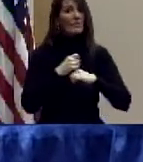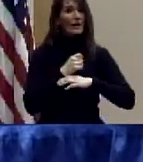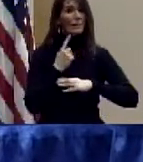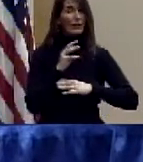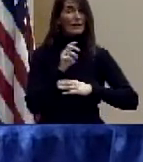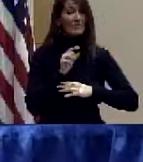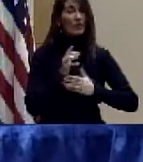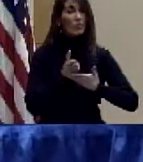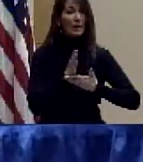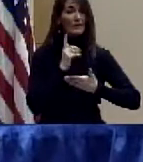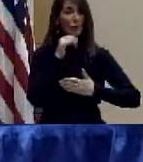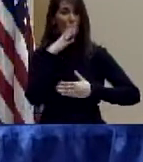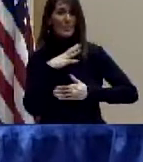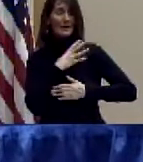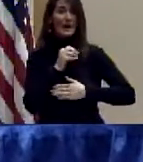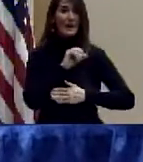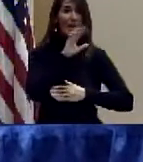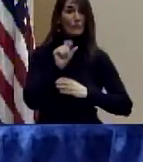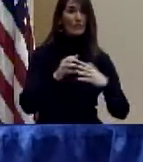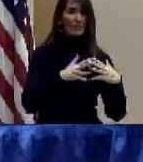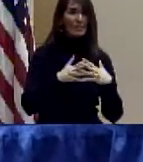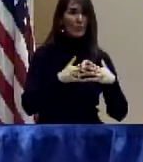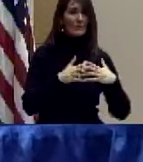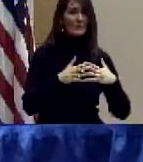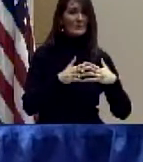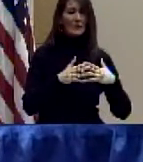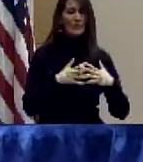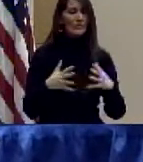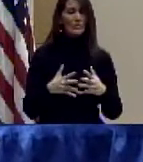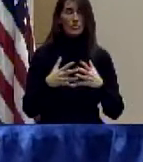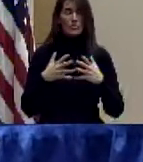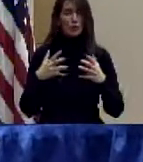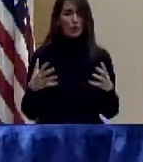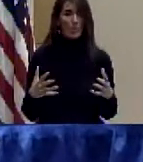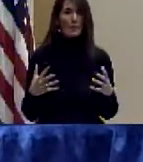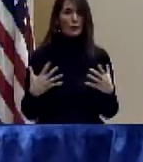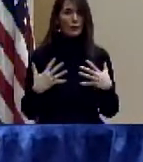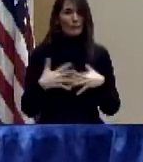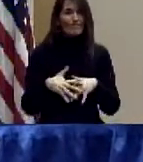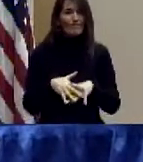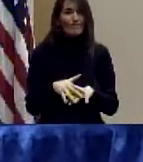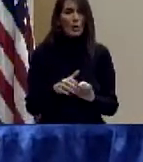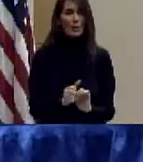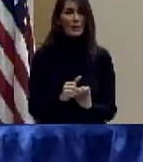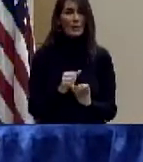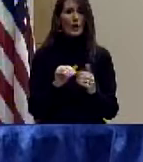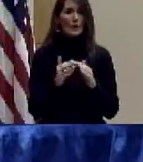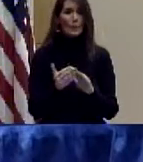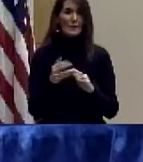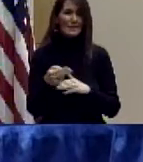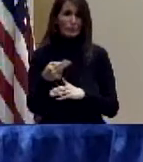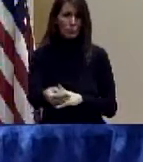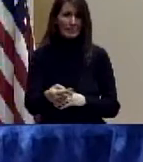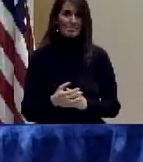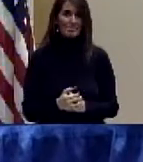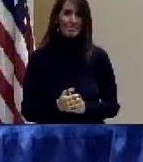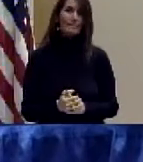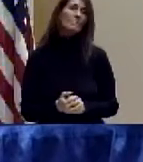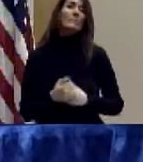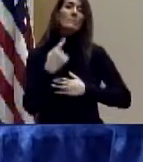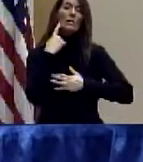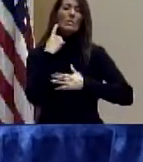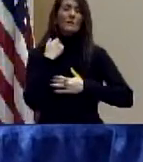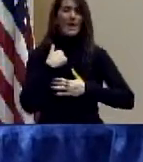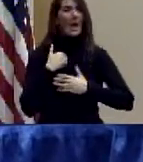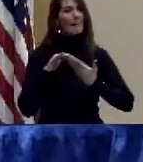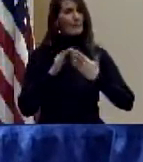women and for African Americans is so much a part of our community's history. Now, recently I